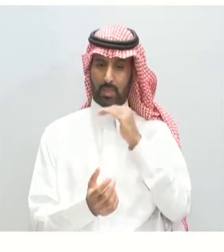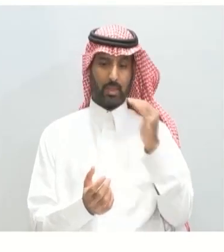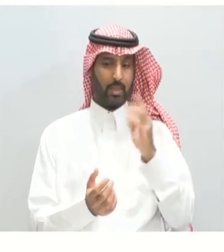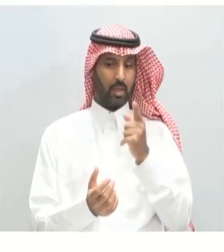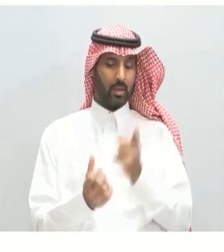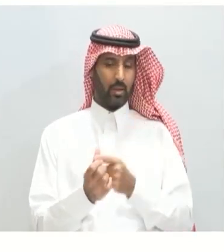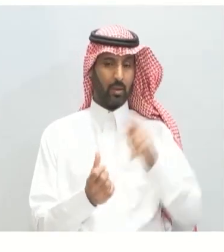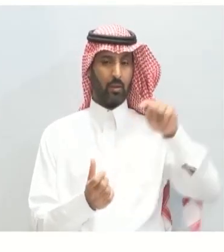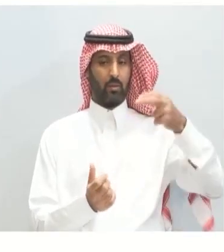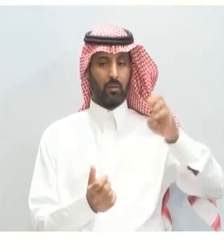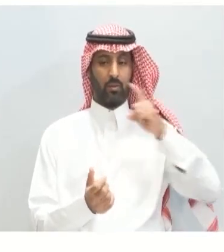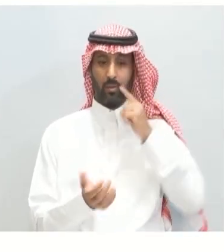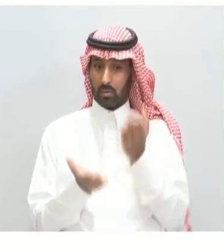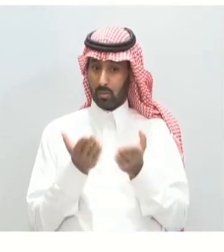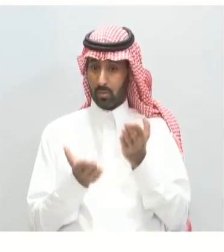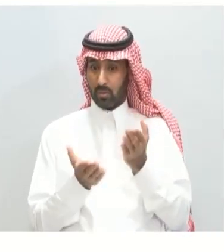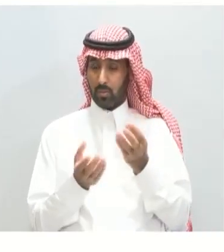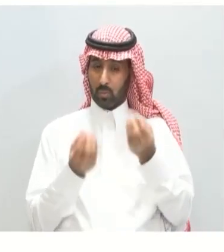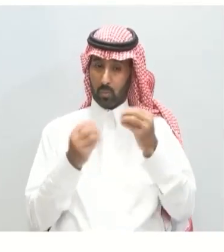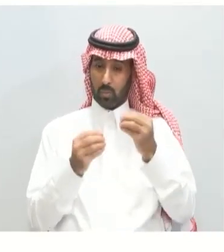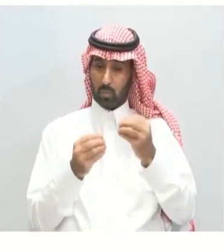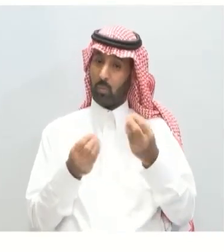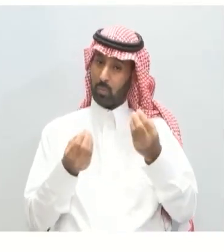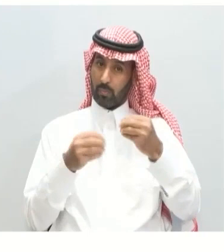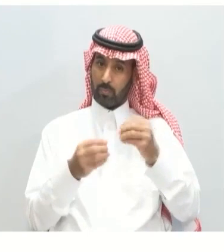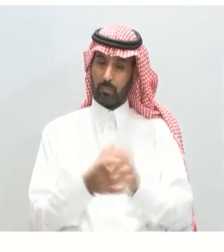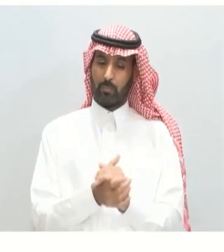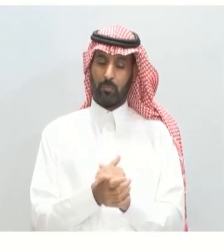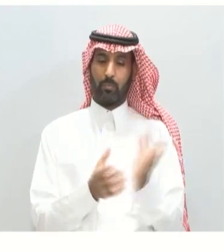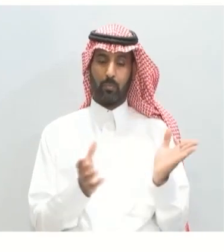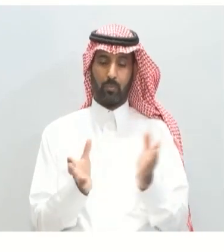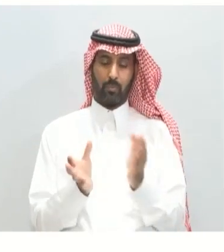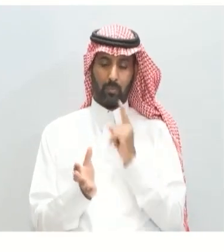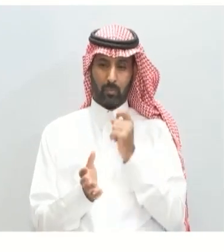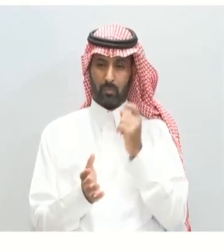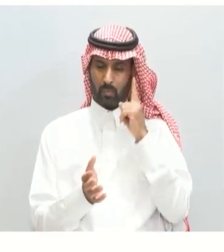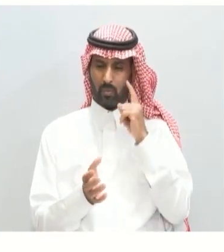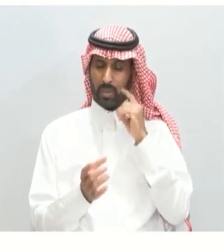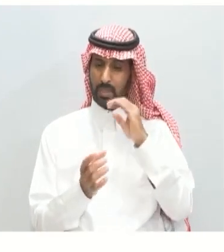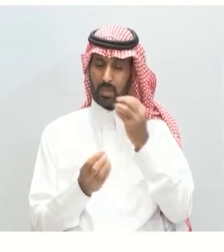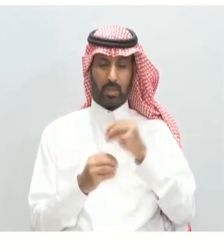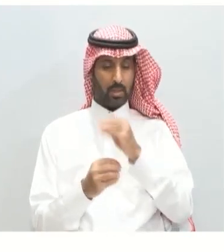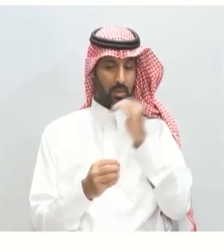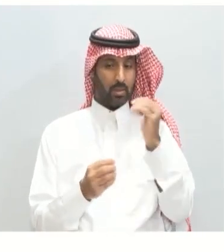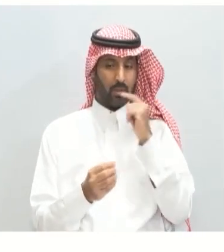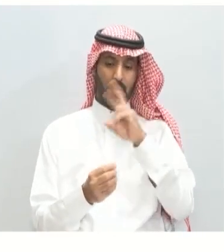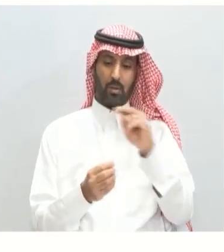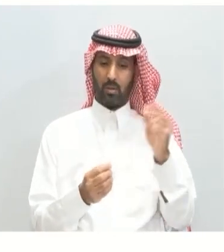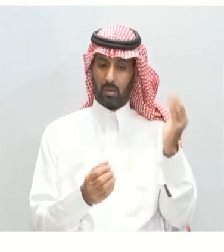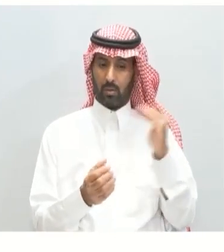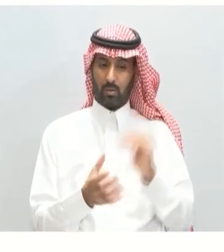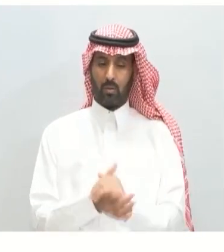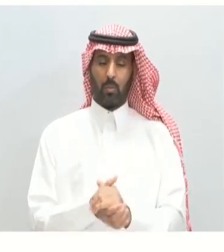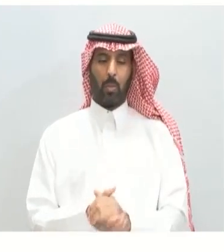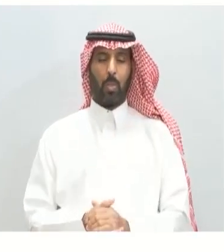using the comparative? Picture one, try to come up with two sentences just like the first one